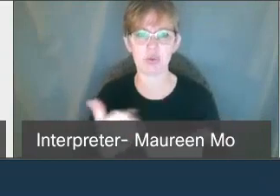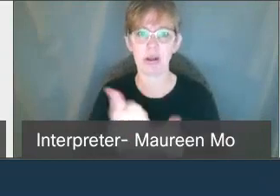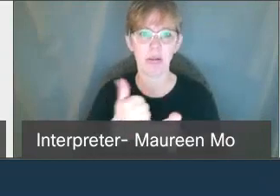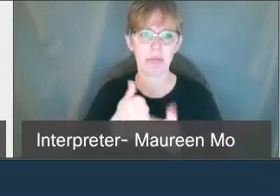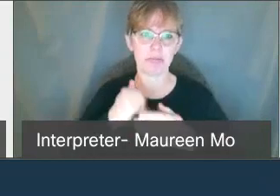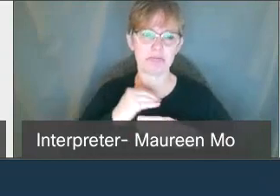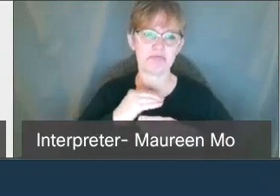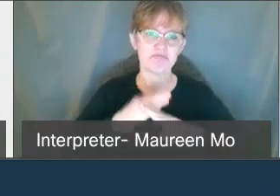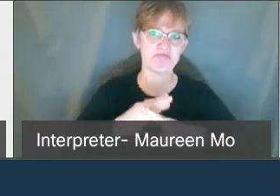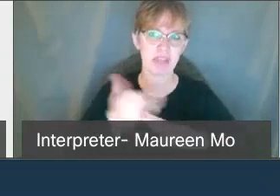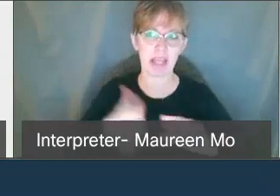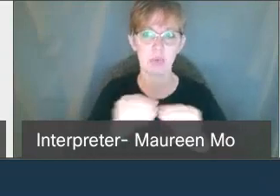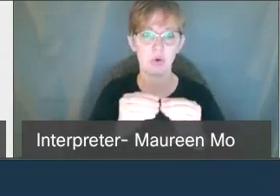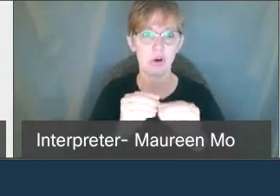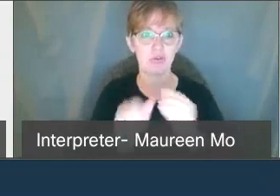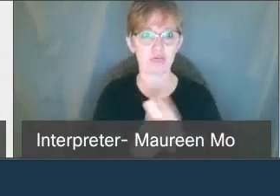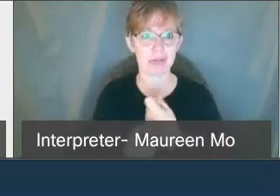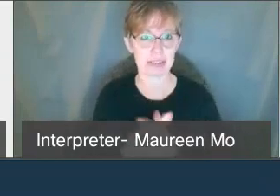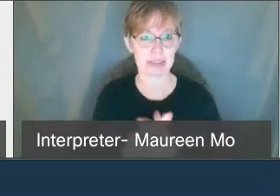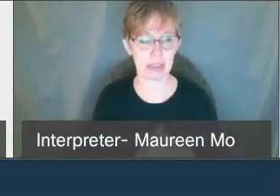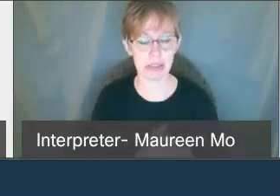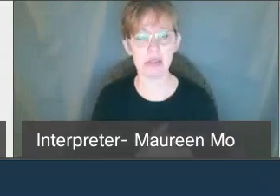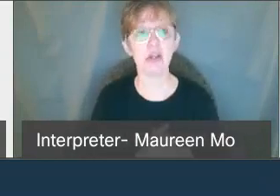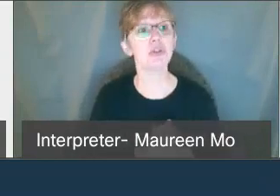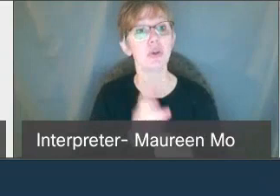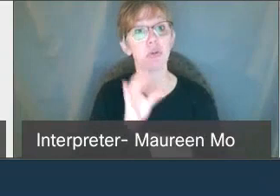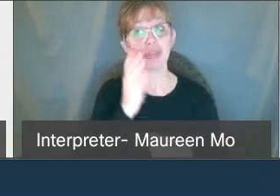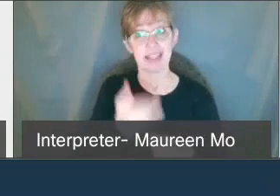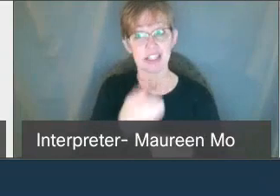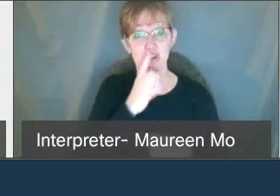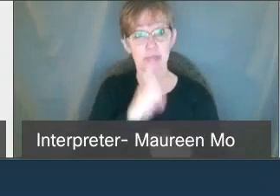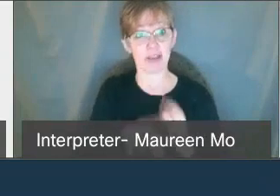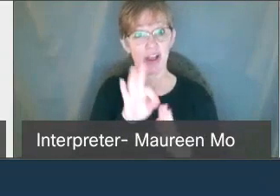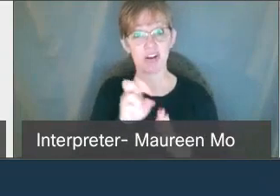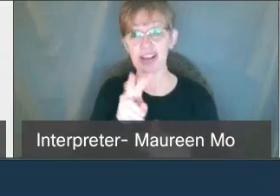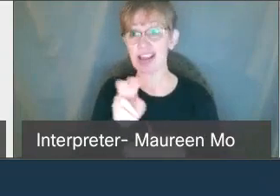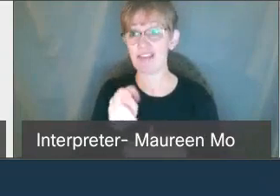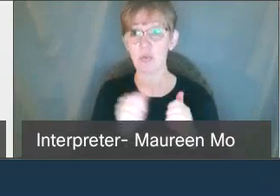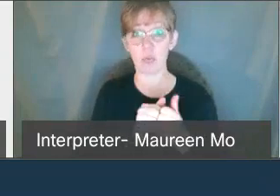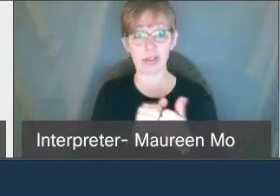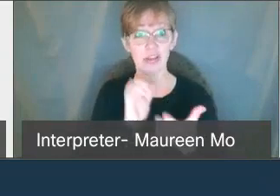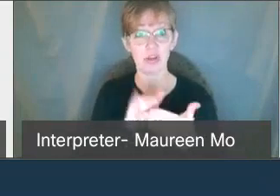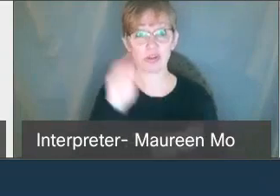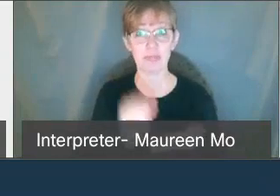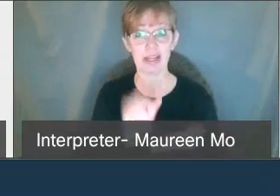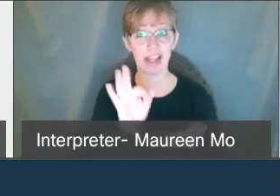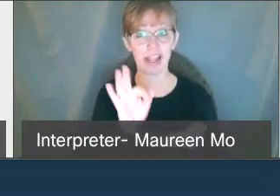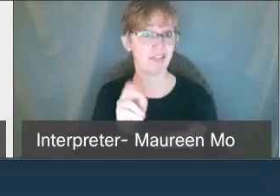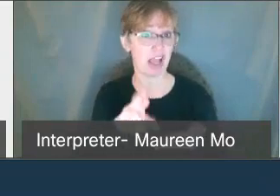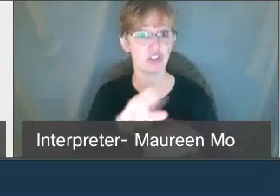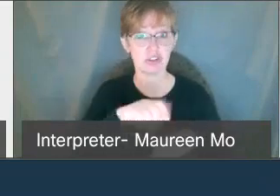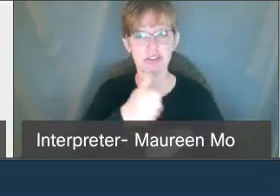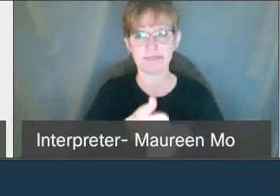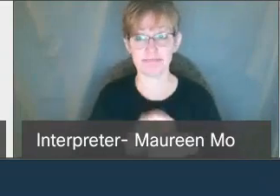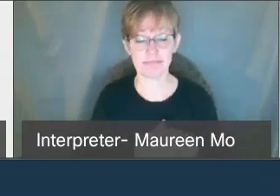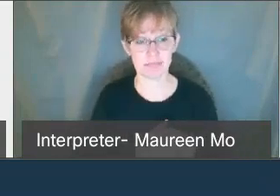of predictive validity are being found even with these mitigating factors put in place, which means